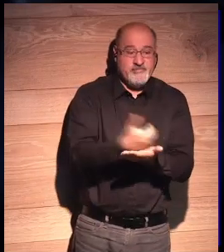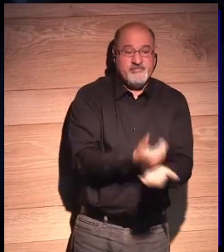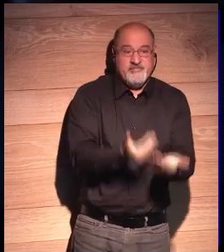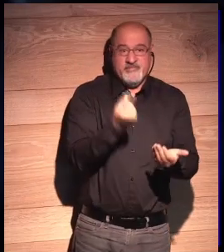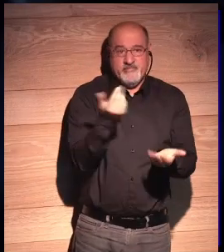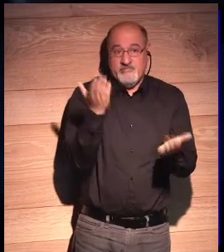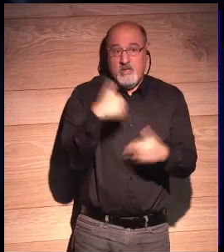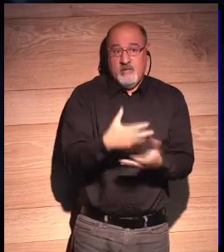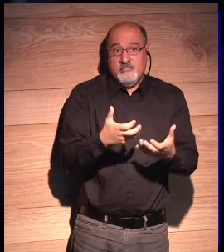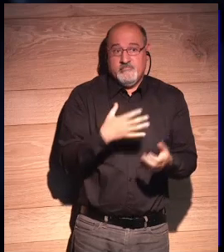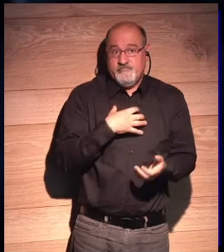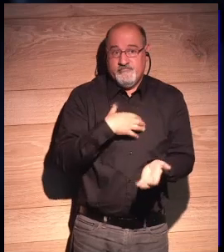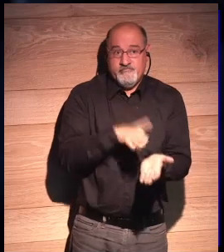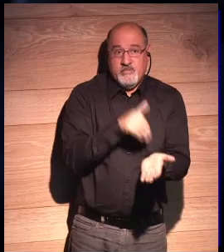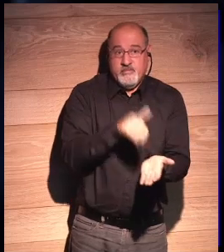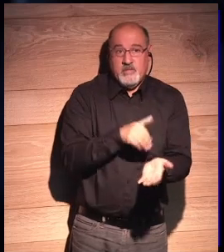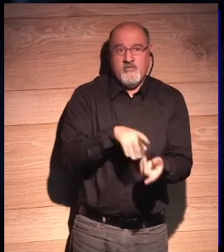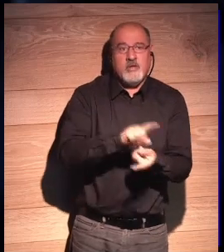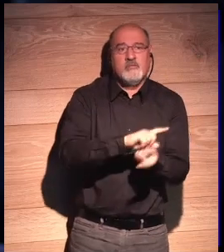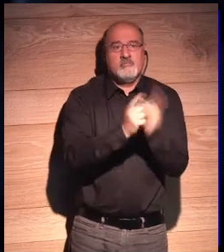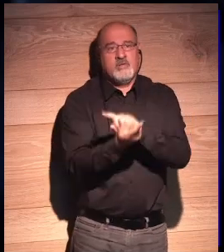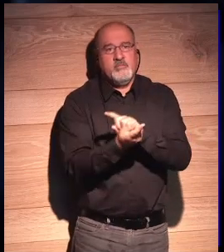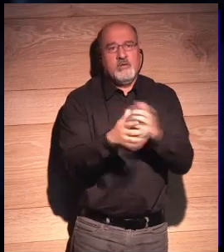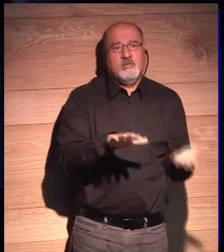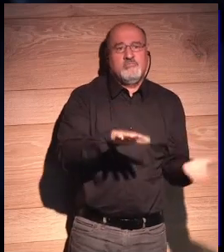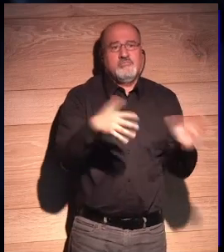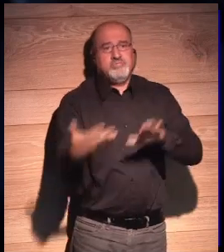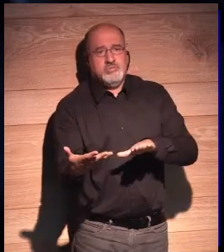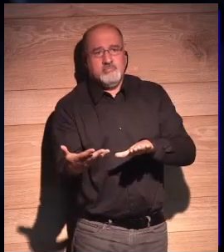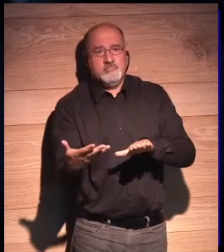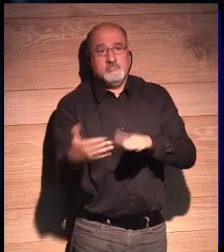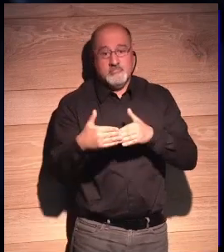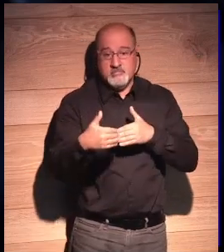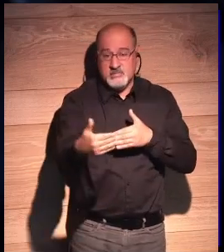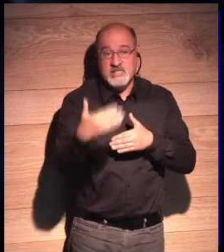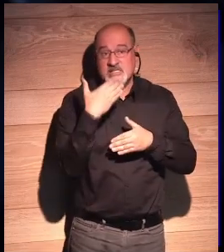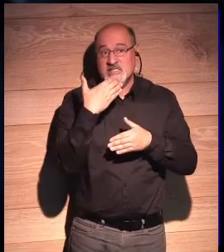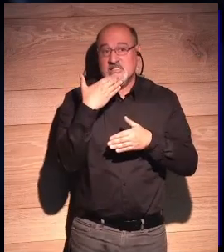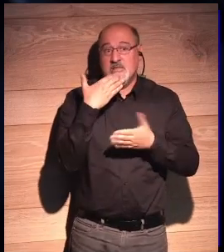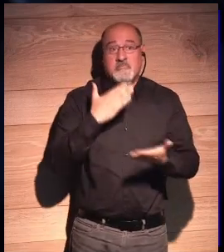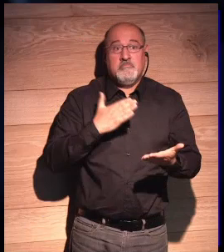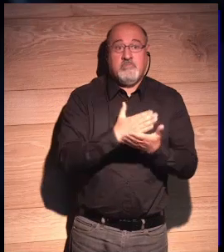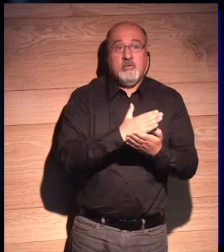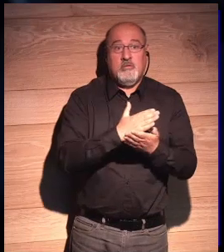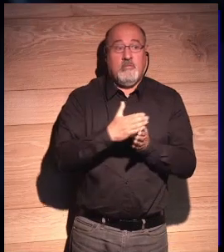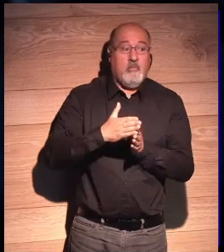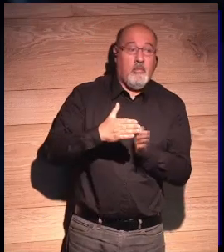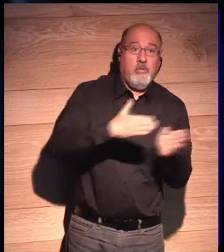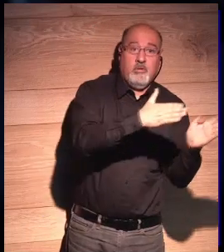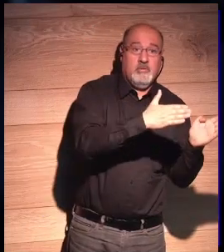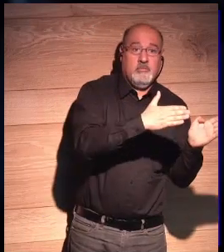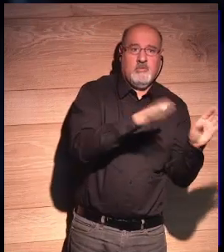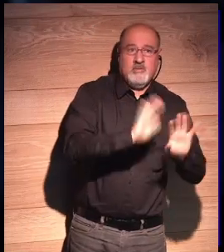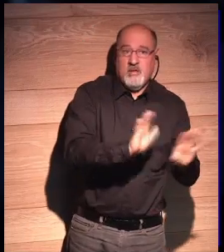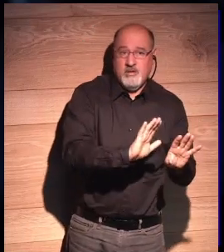so it kind of worked out in my case. It would be tragic if I had gone the opposite way, and now I want to do these little pamphlets that nobody